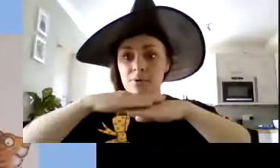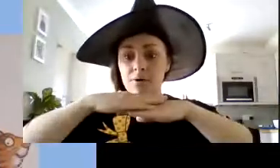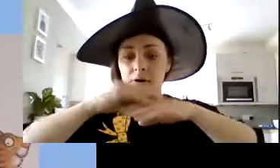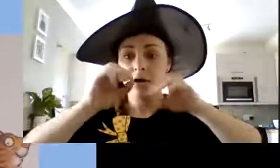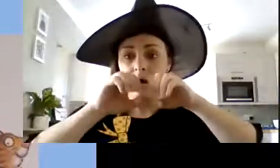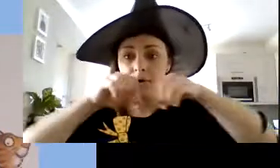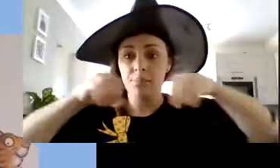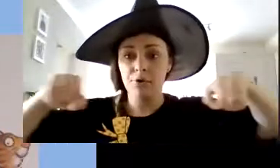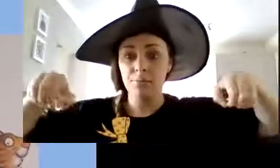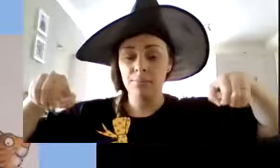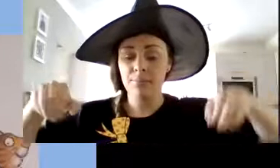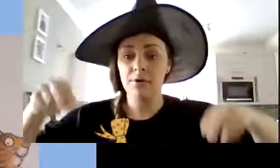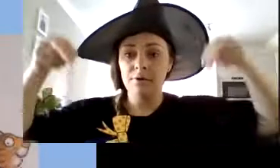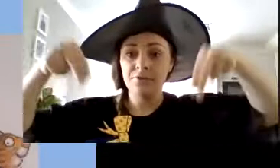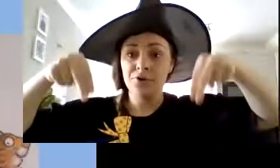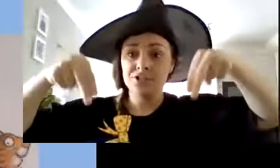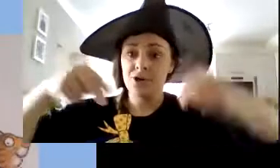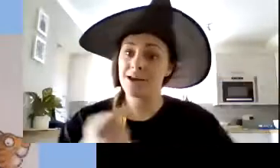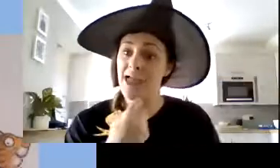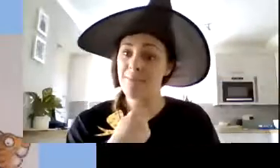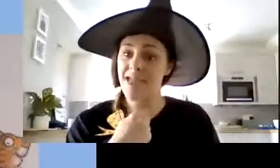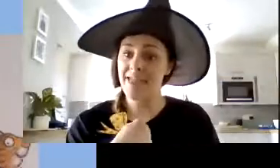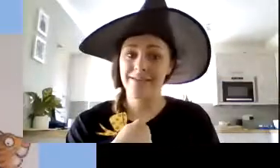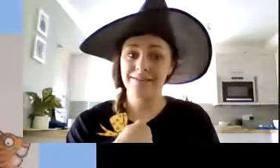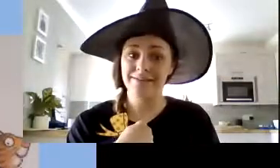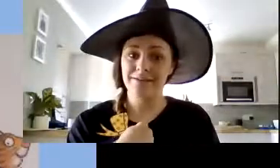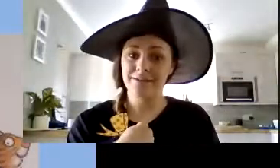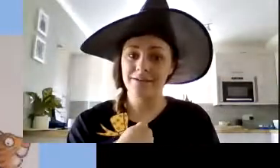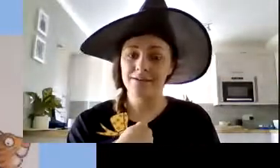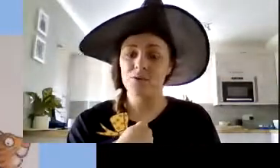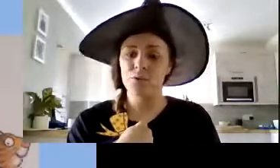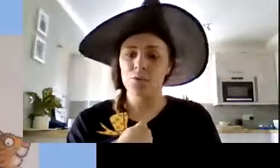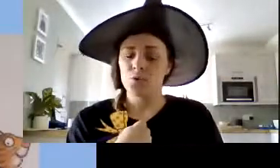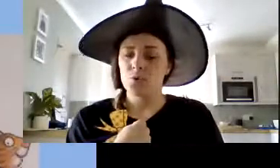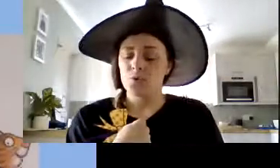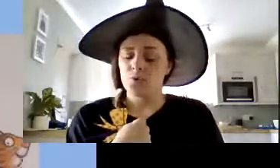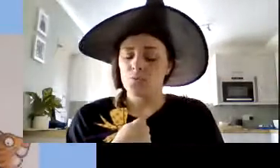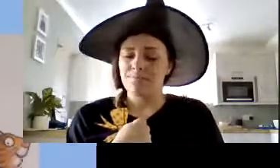room on a broom for a dog like me?